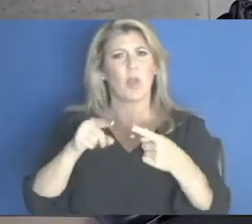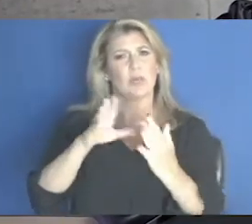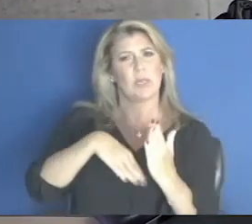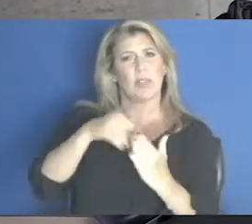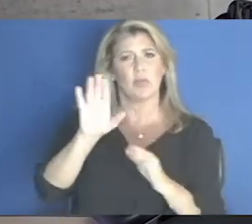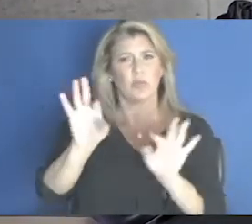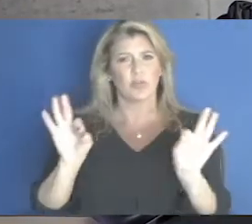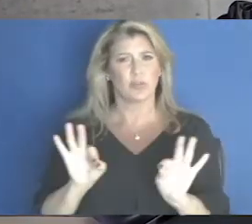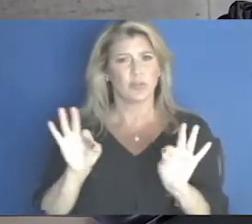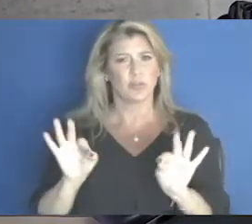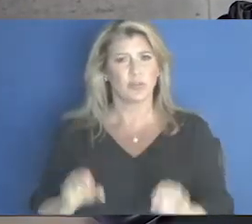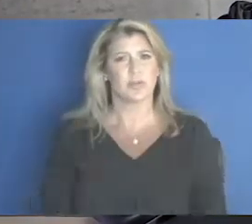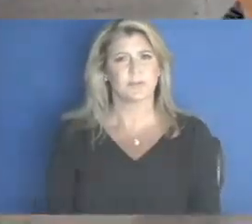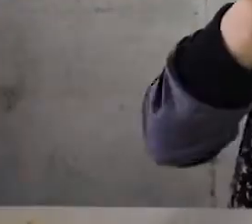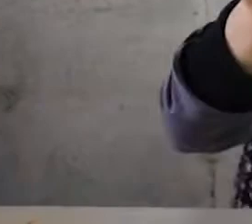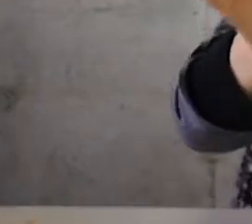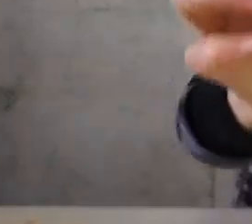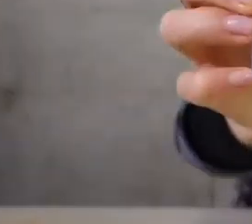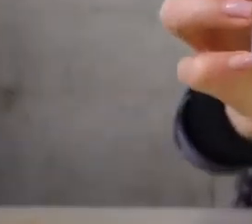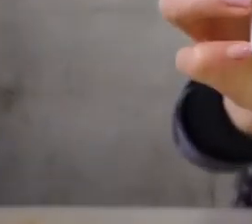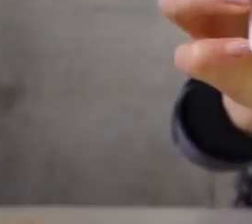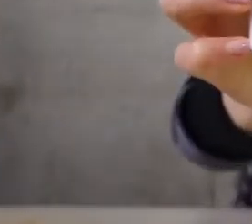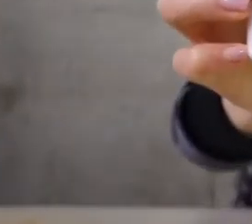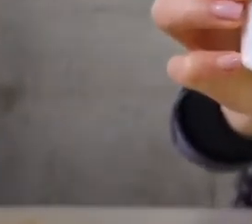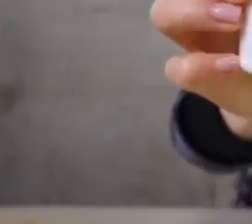up when furniture painting.